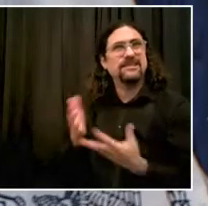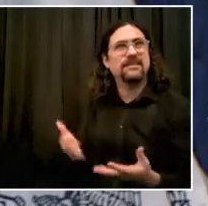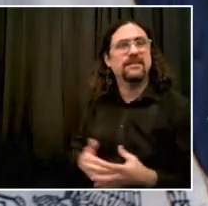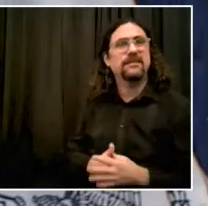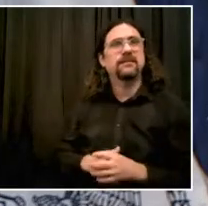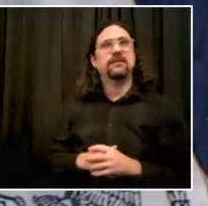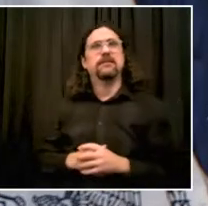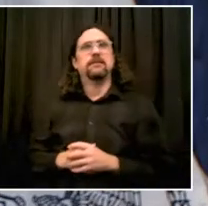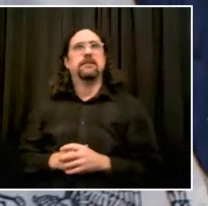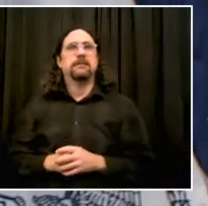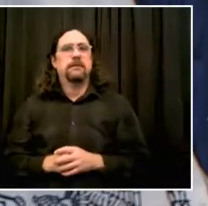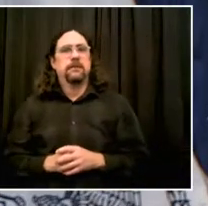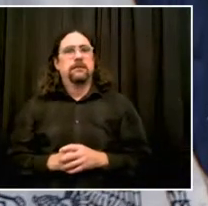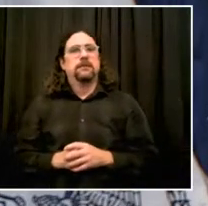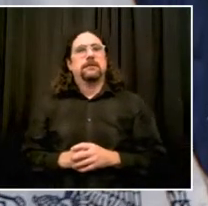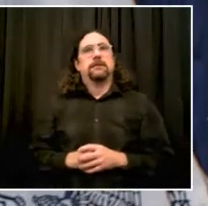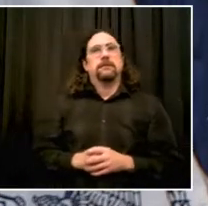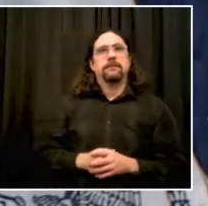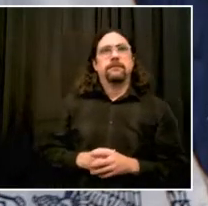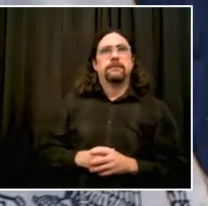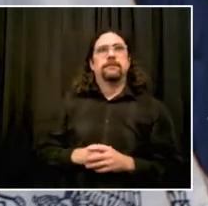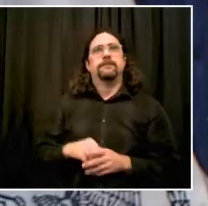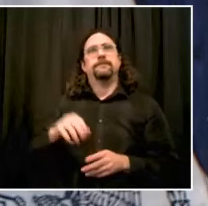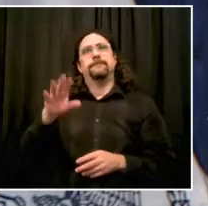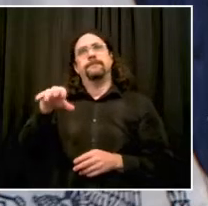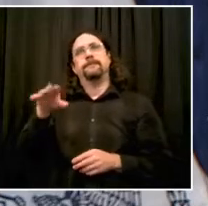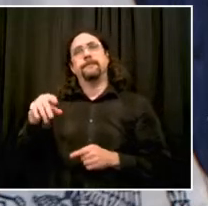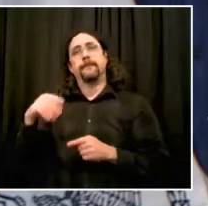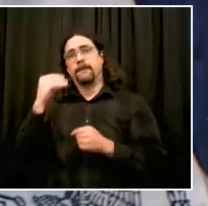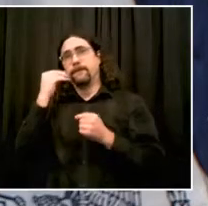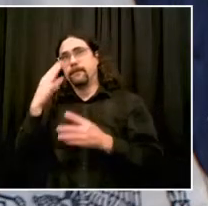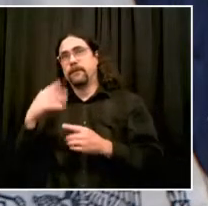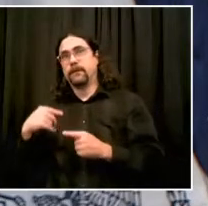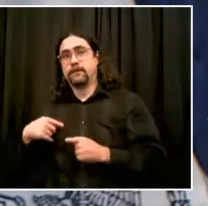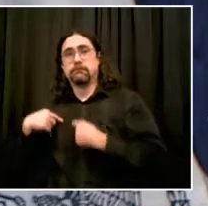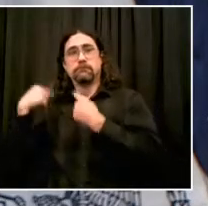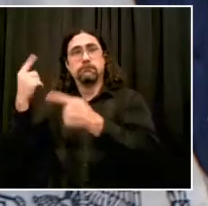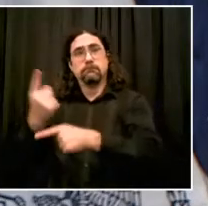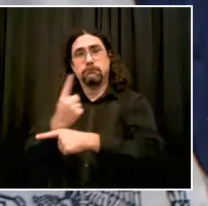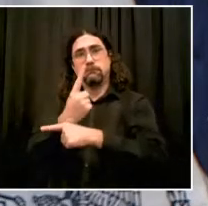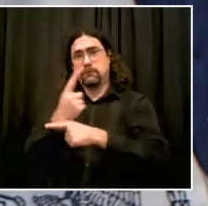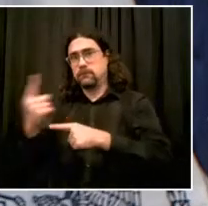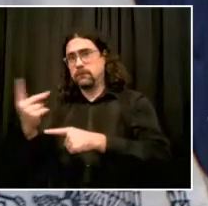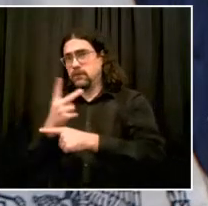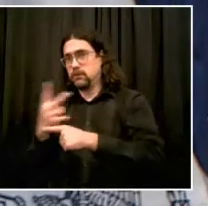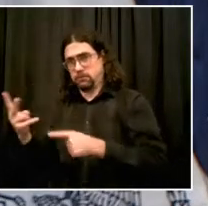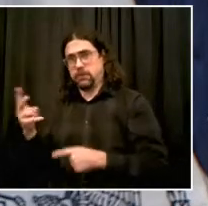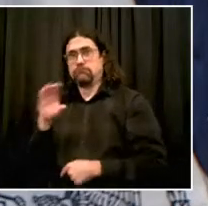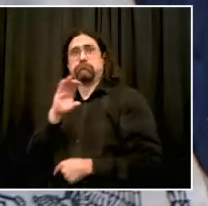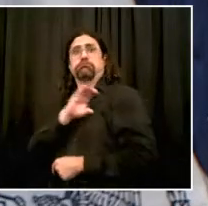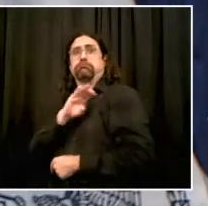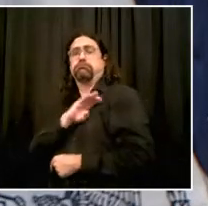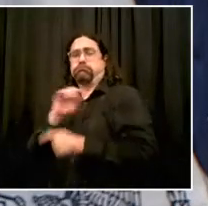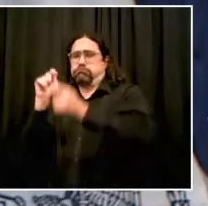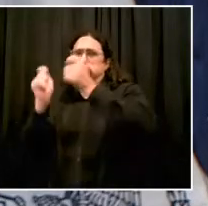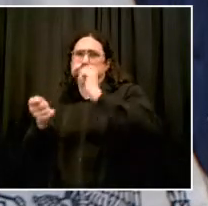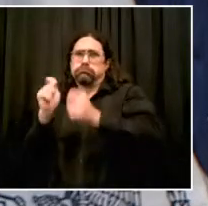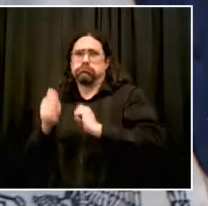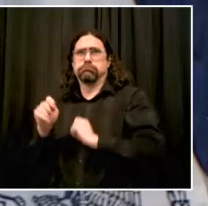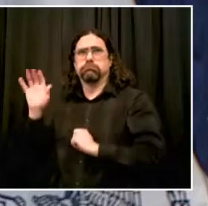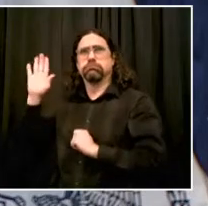Gracie Mansion, people have access to the water constantly. There's some particular times when there's protests and those measures are put in place